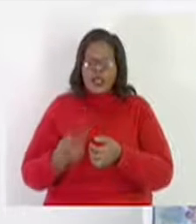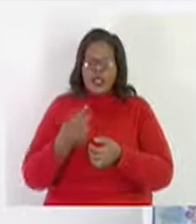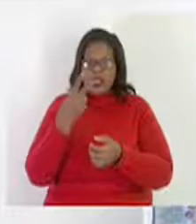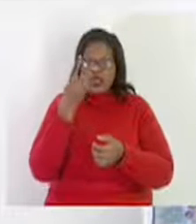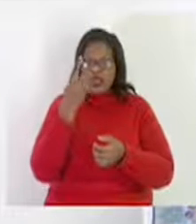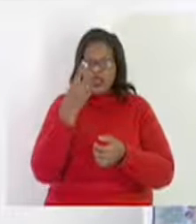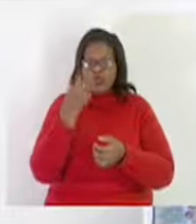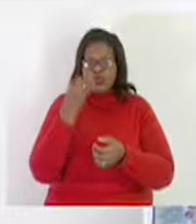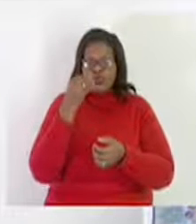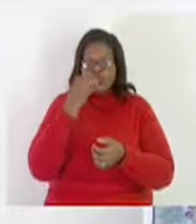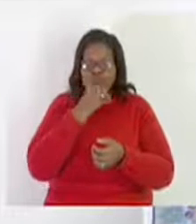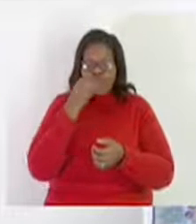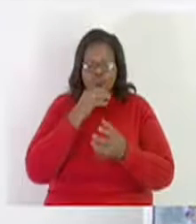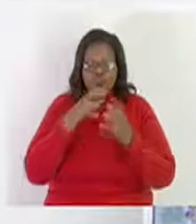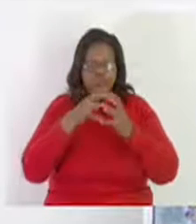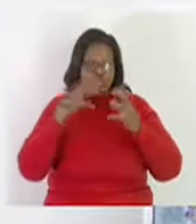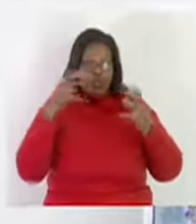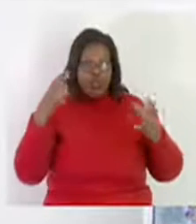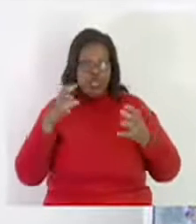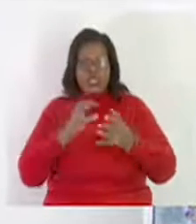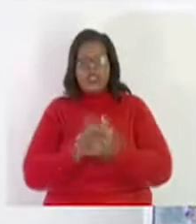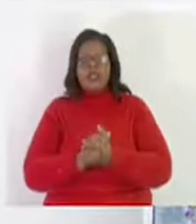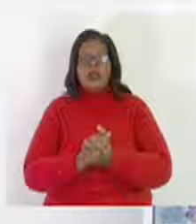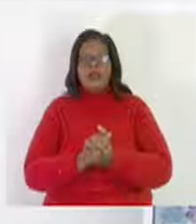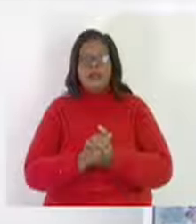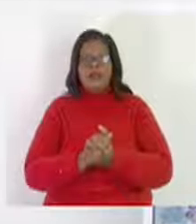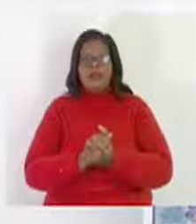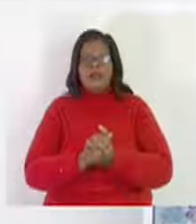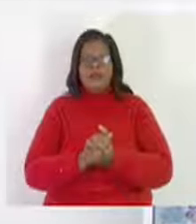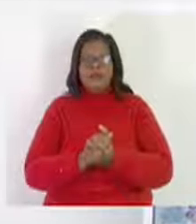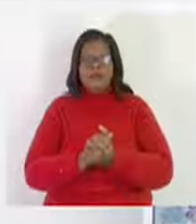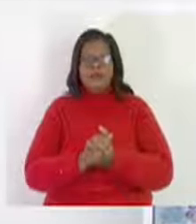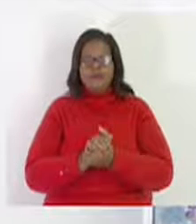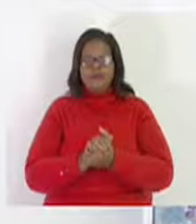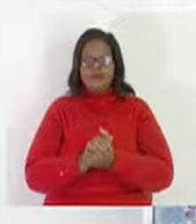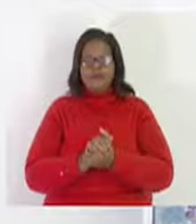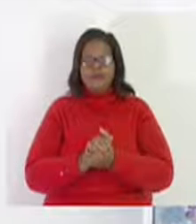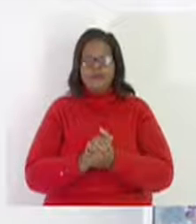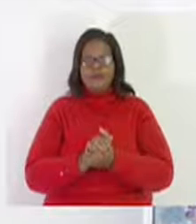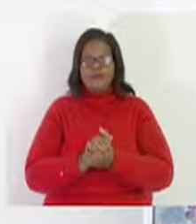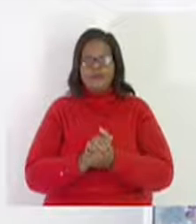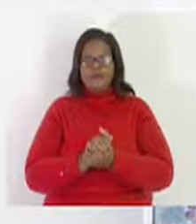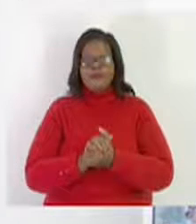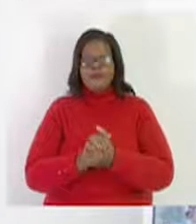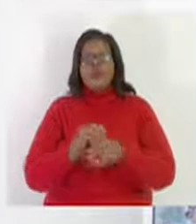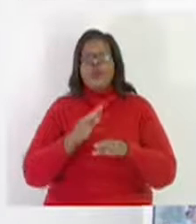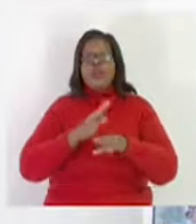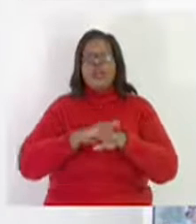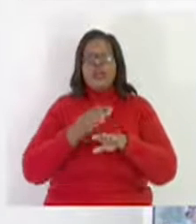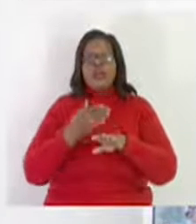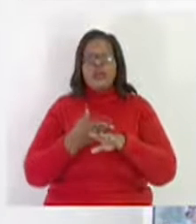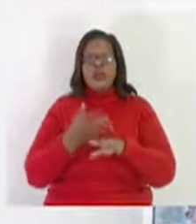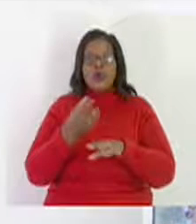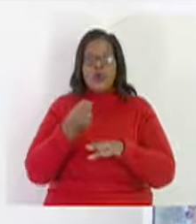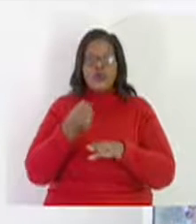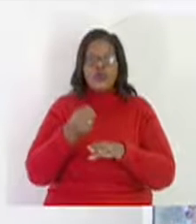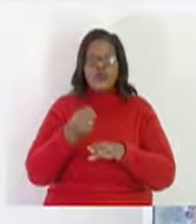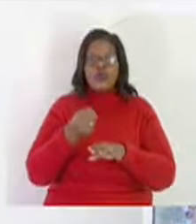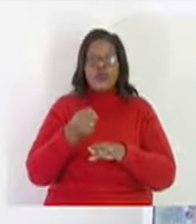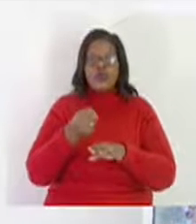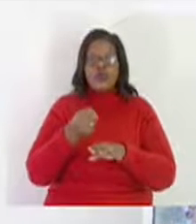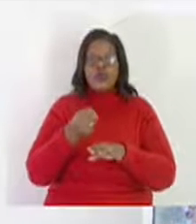wants to eat what is bigger than the other. So let's say this is a crocodile, the mouth of a